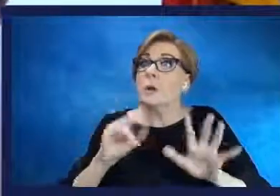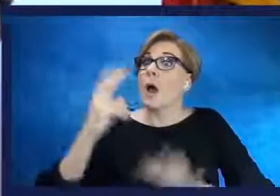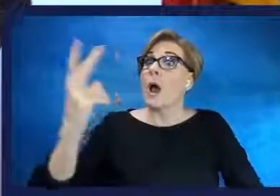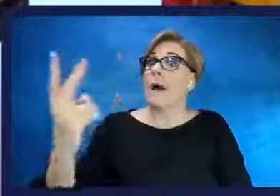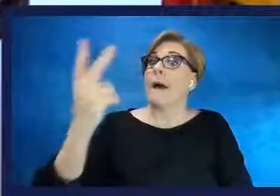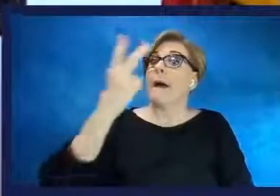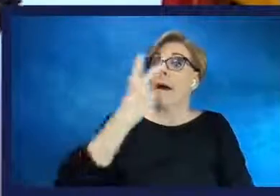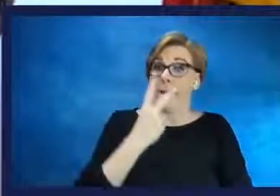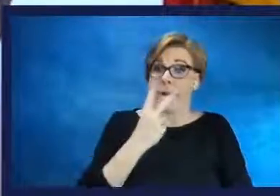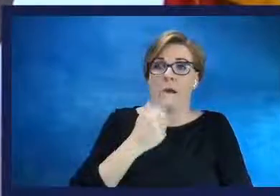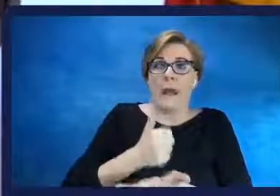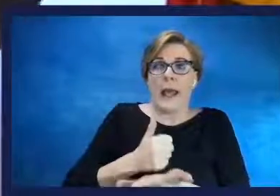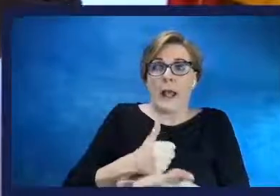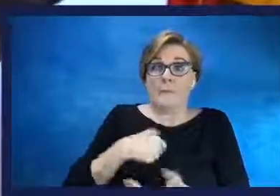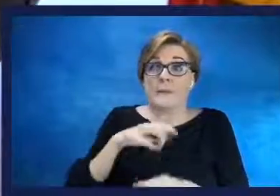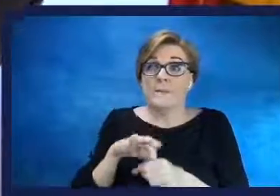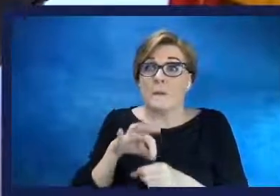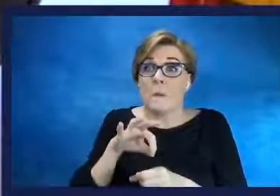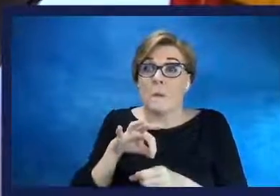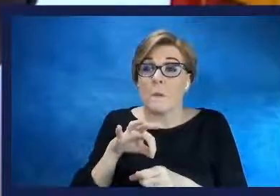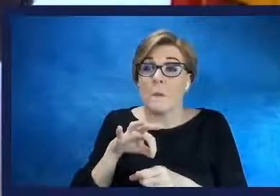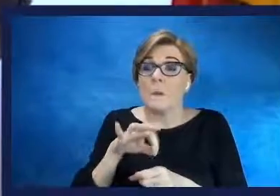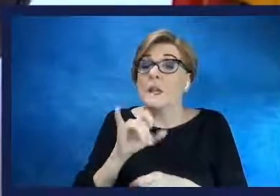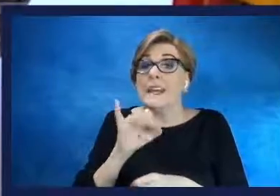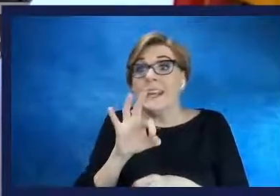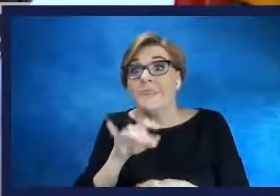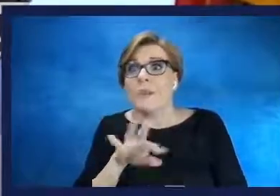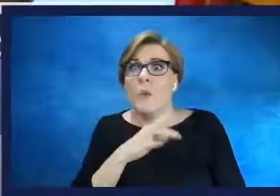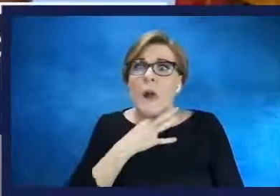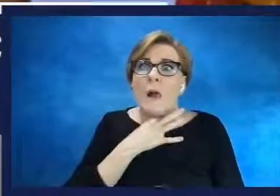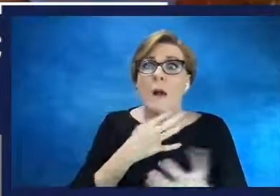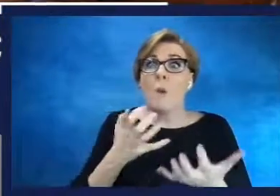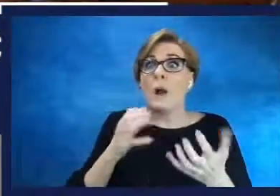us. I'll give you the number now, and at the end as well. It's